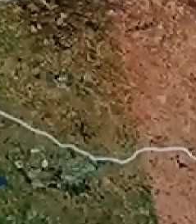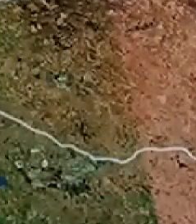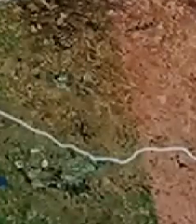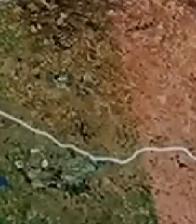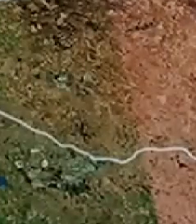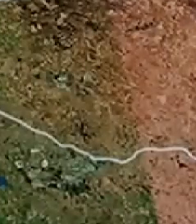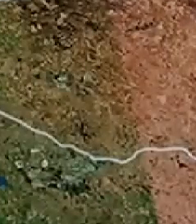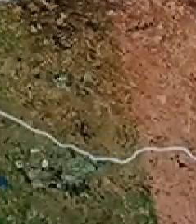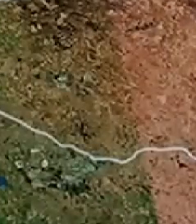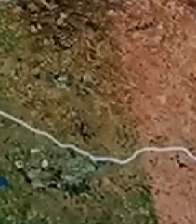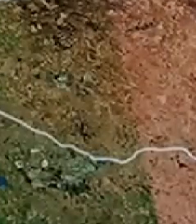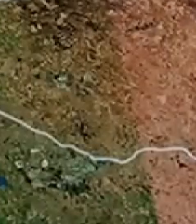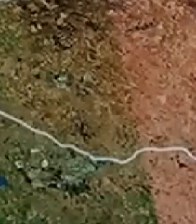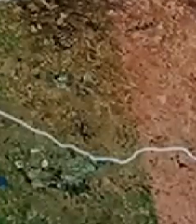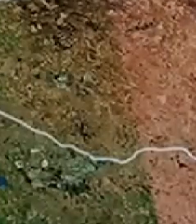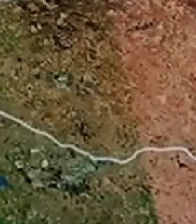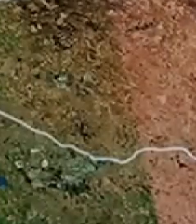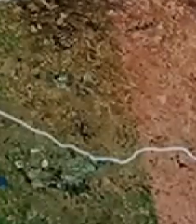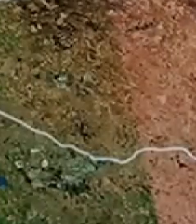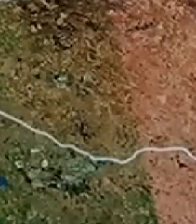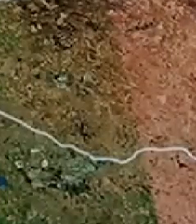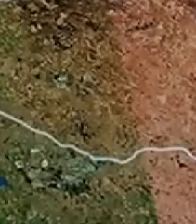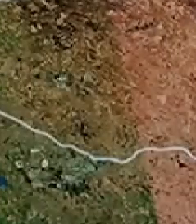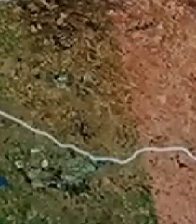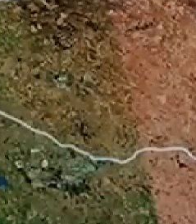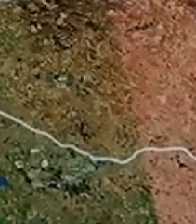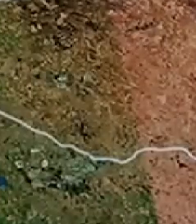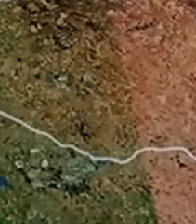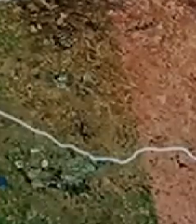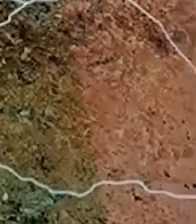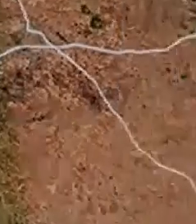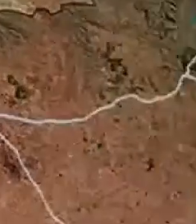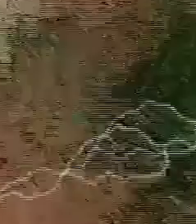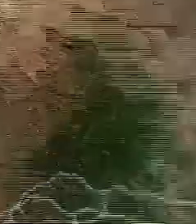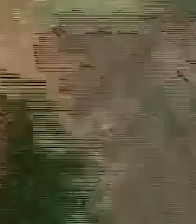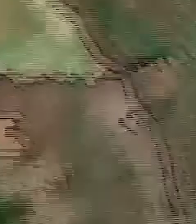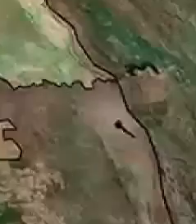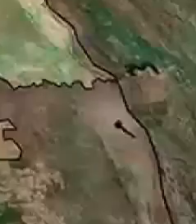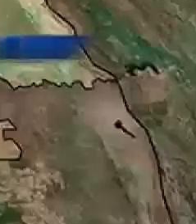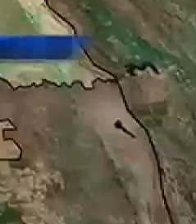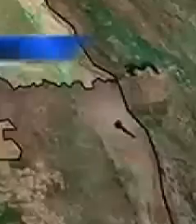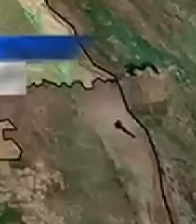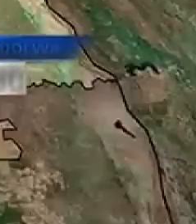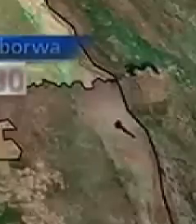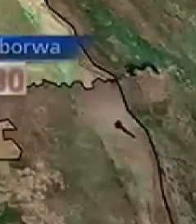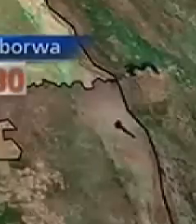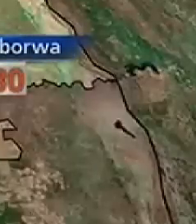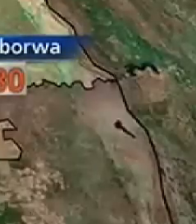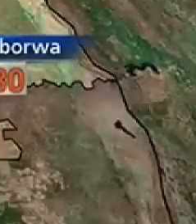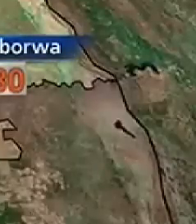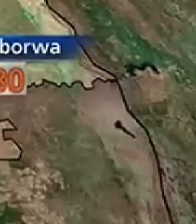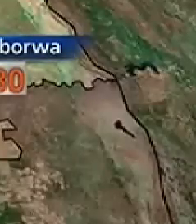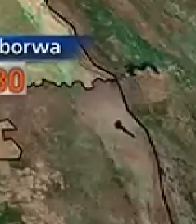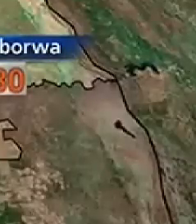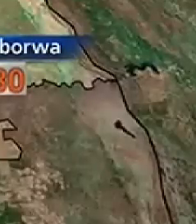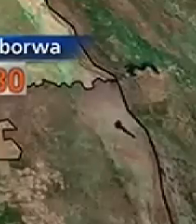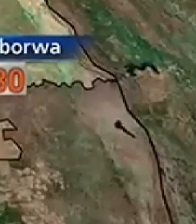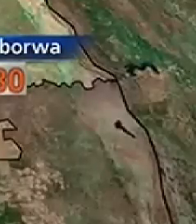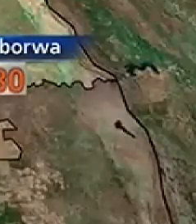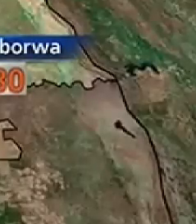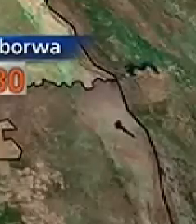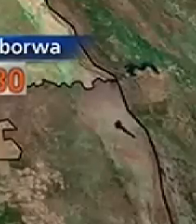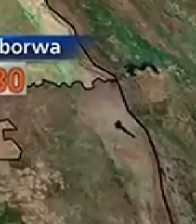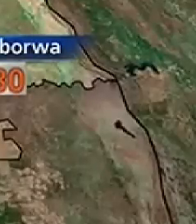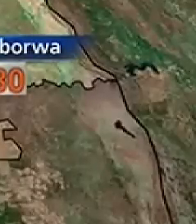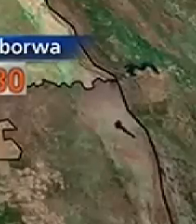hlotshitse fela ho itekana tseng Johannesburg le hona Pretoria sa molodi ho hlakile hore di gradi tla re thafela ho mashome a mabedi a mtse e mene ka ofela ha re shebele hona ka hara polokwane o